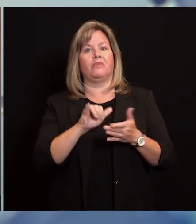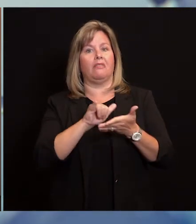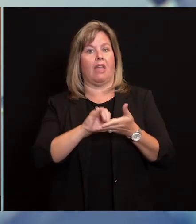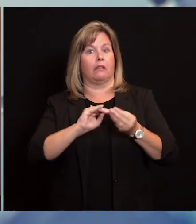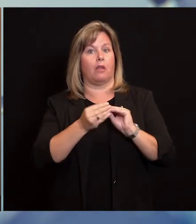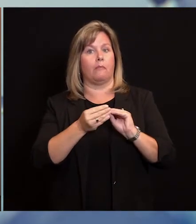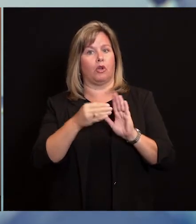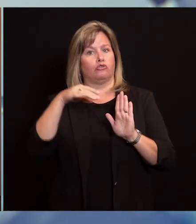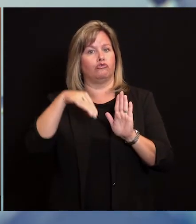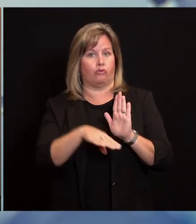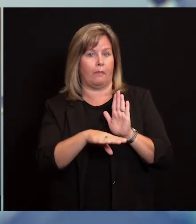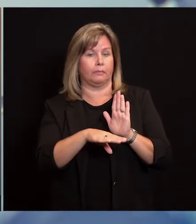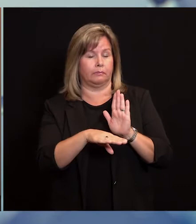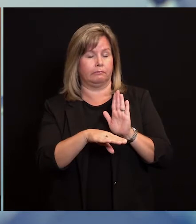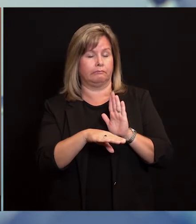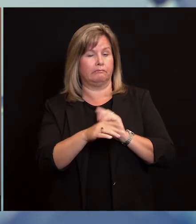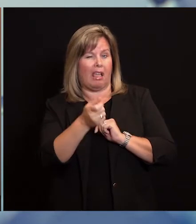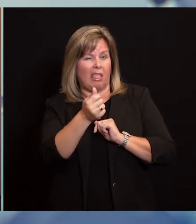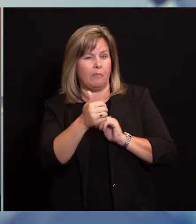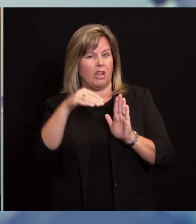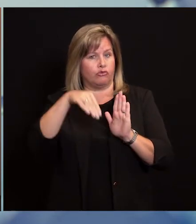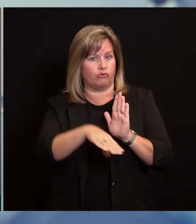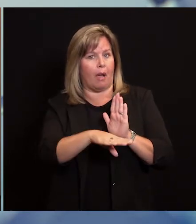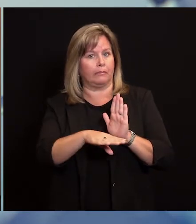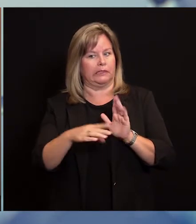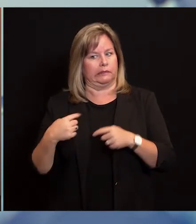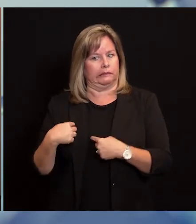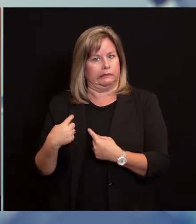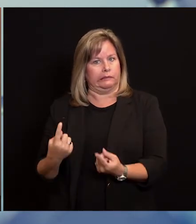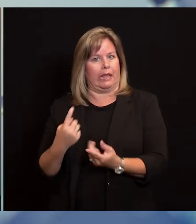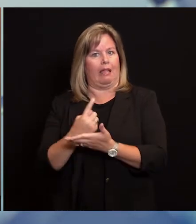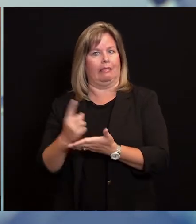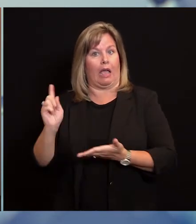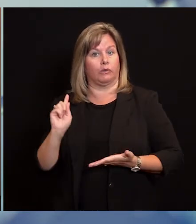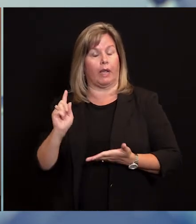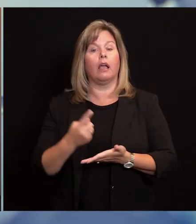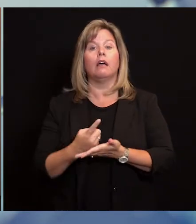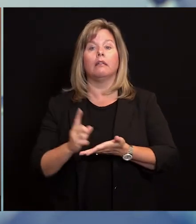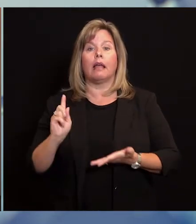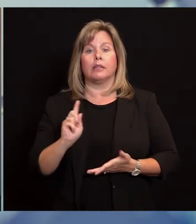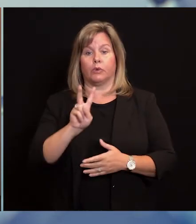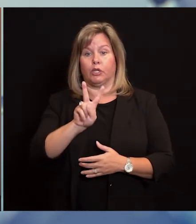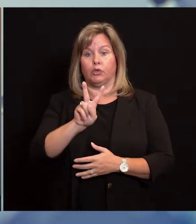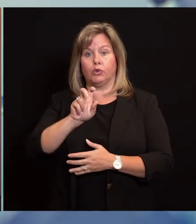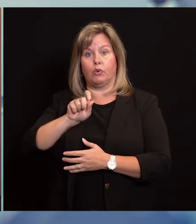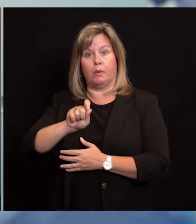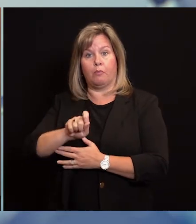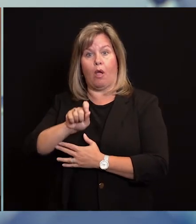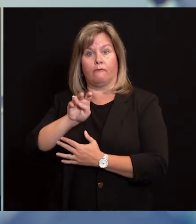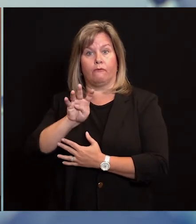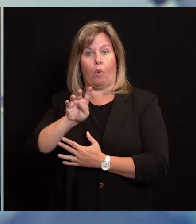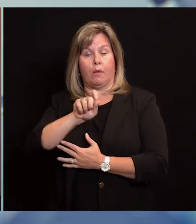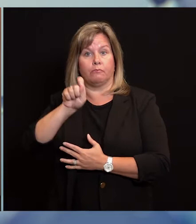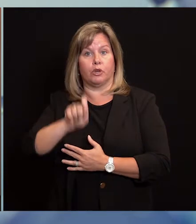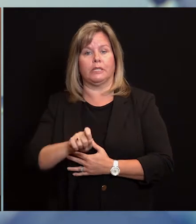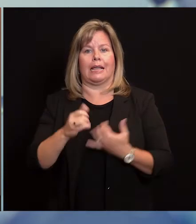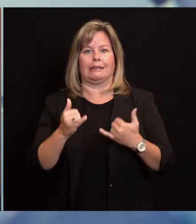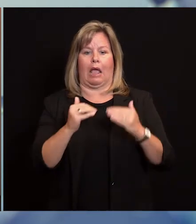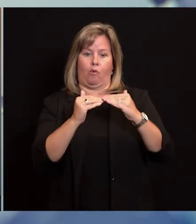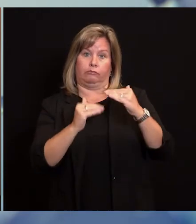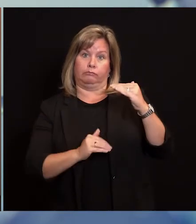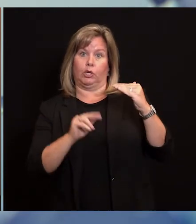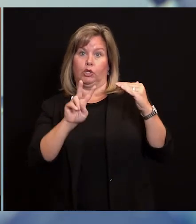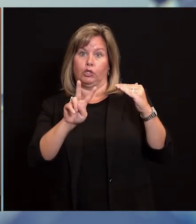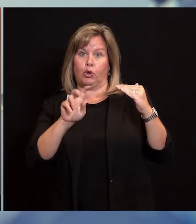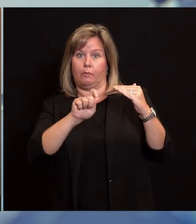actually dropped a bit again since last week. Last week we were at about 2.4%, now we're back down below